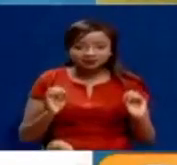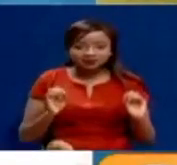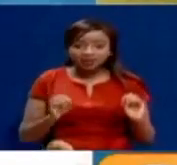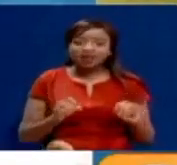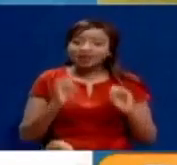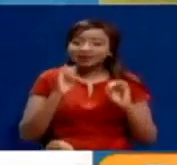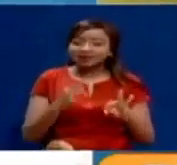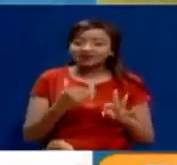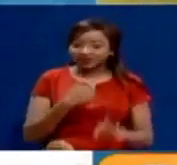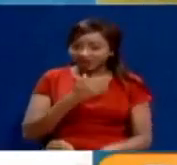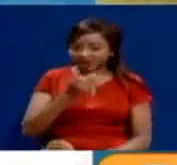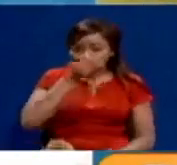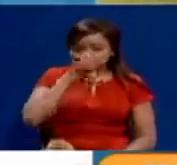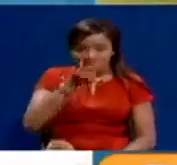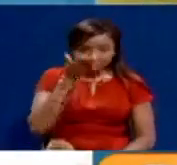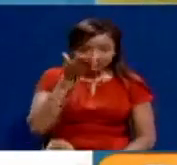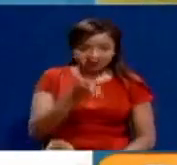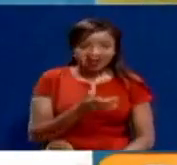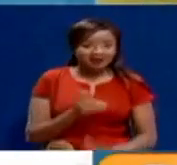And if they are wearing masks,